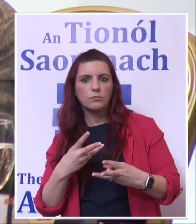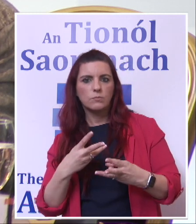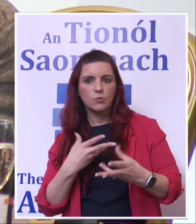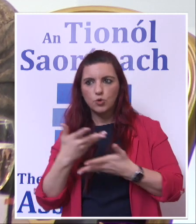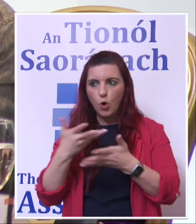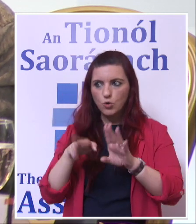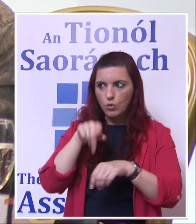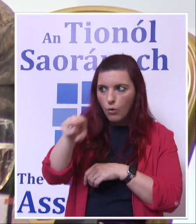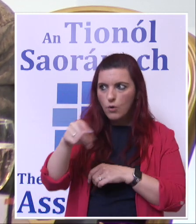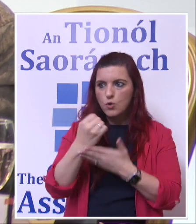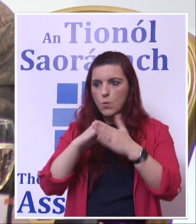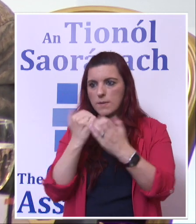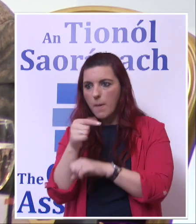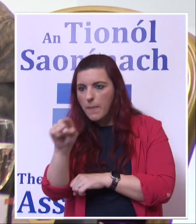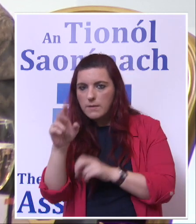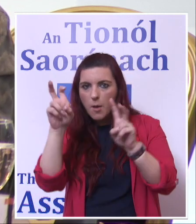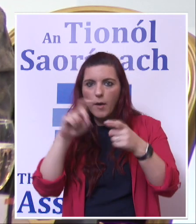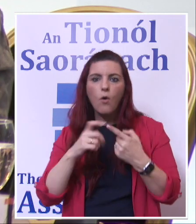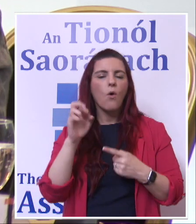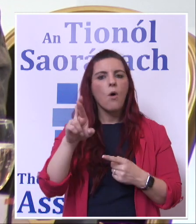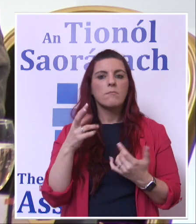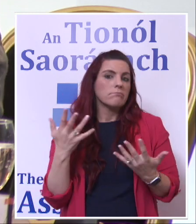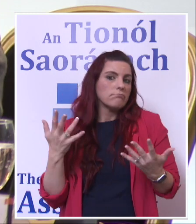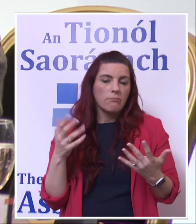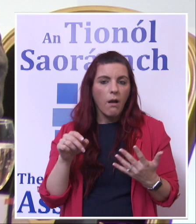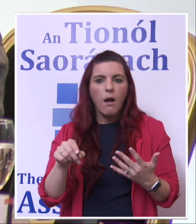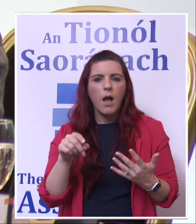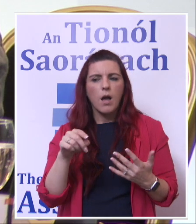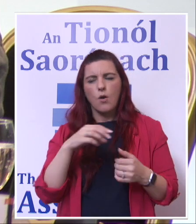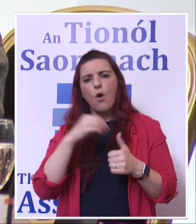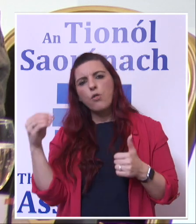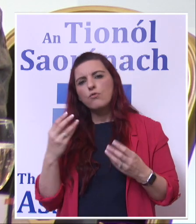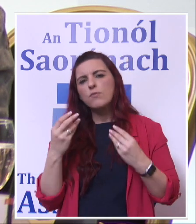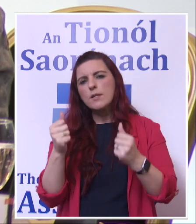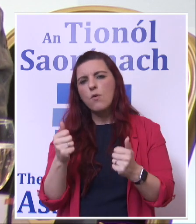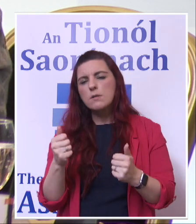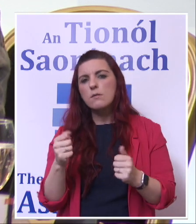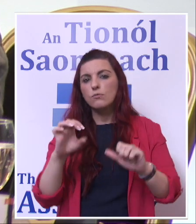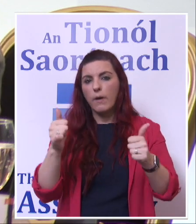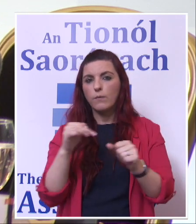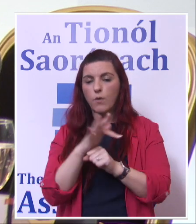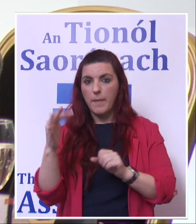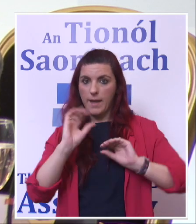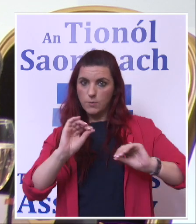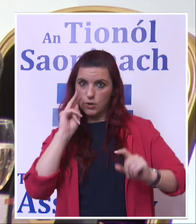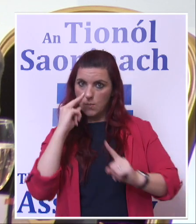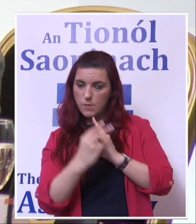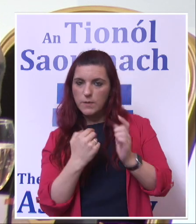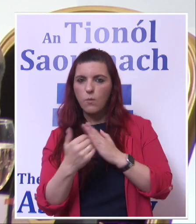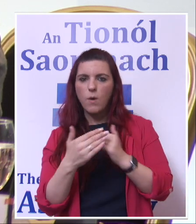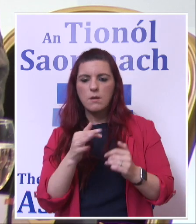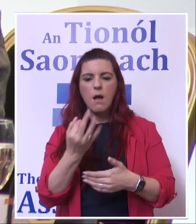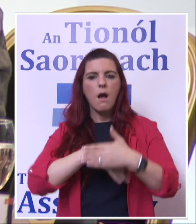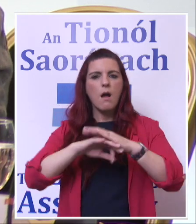that, all those sort of things are so important. Another resource that's great from the education point of view, the